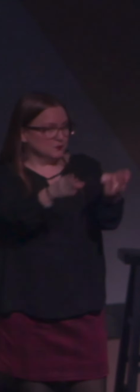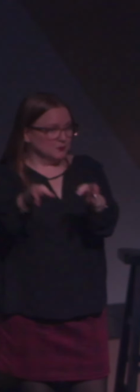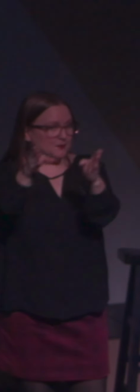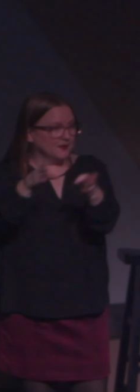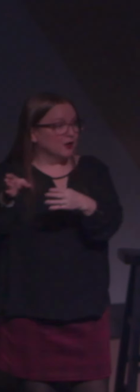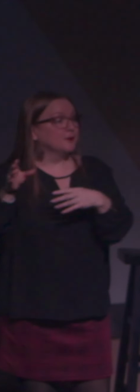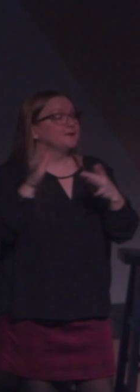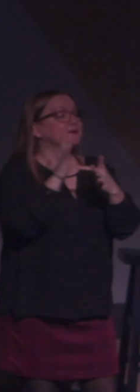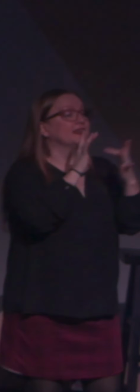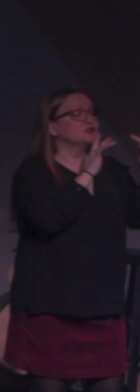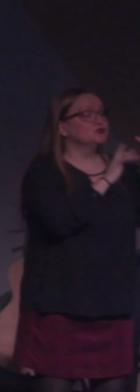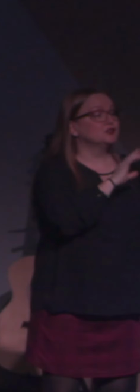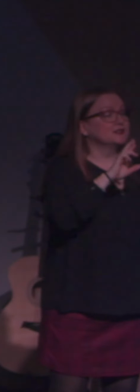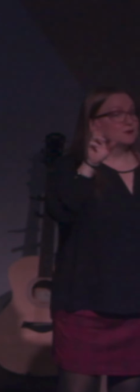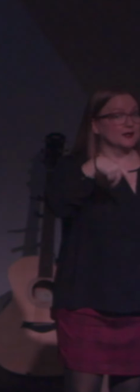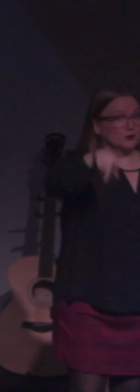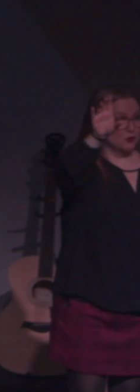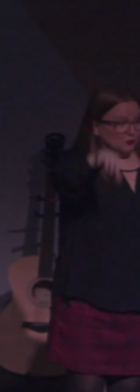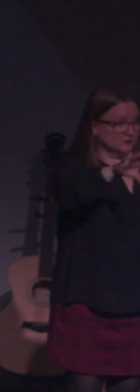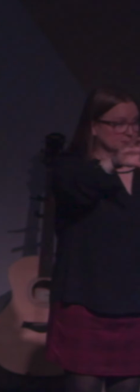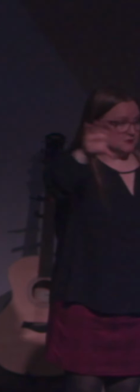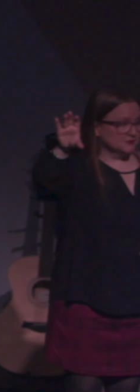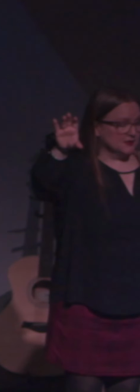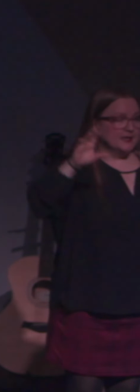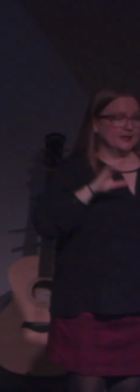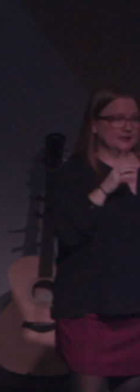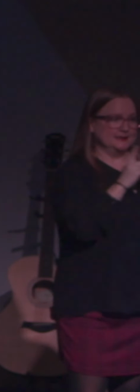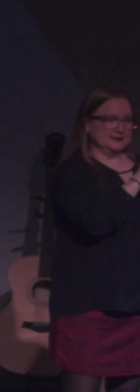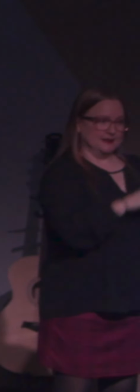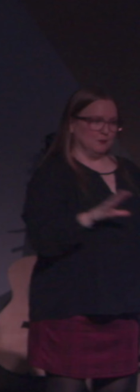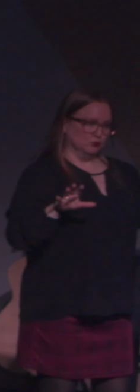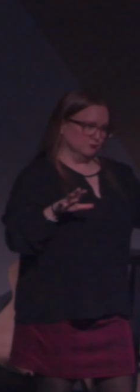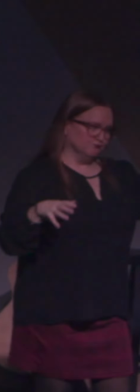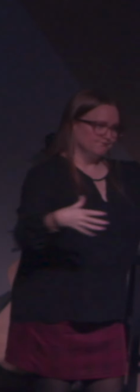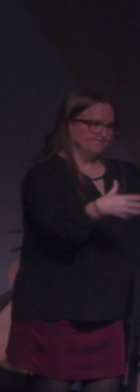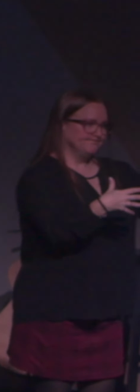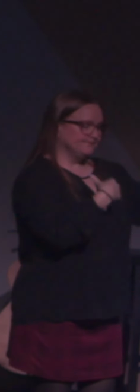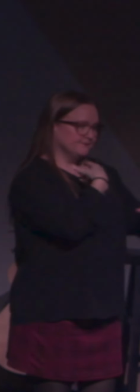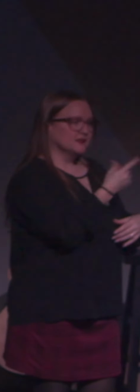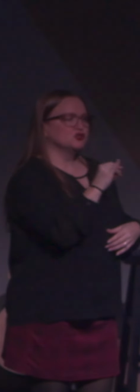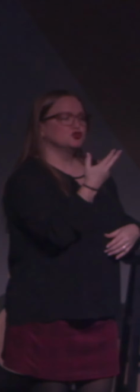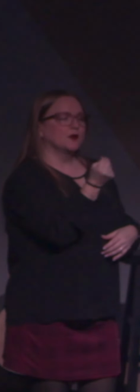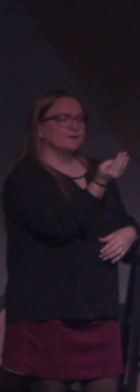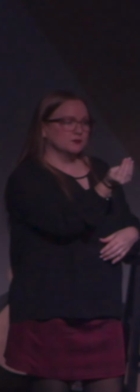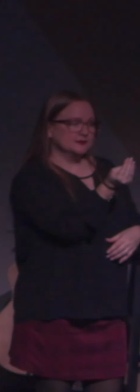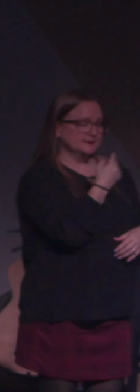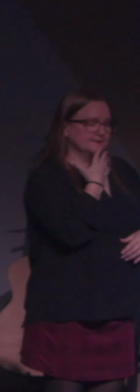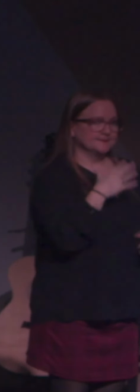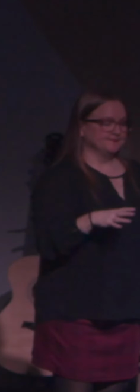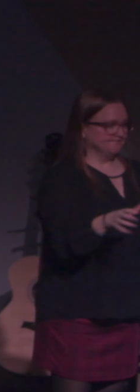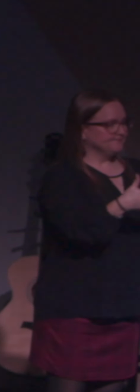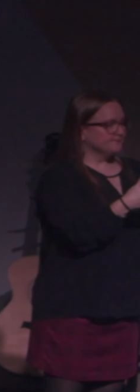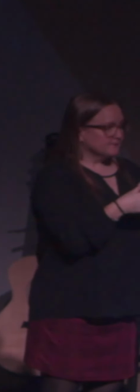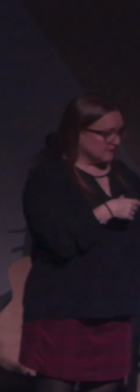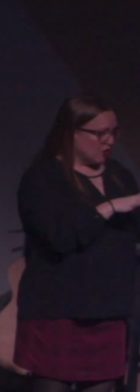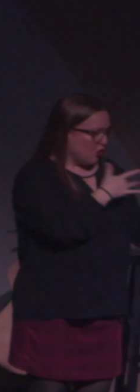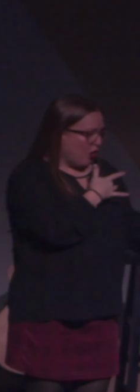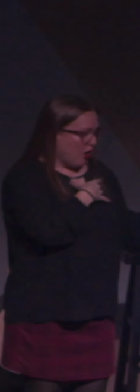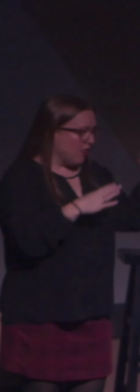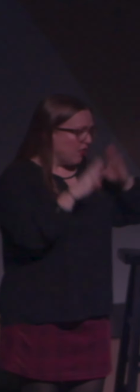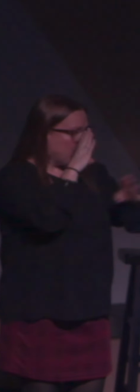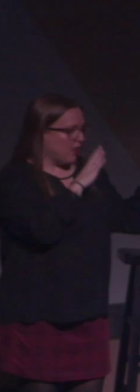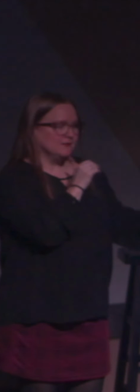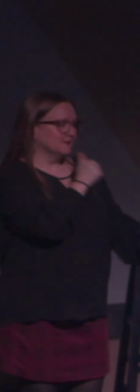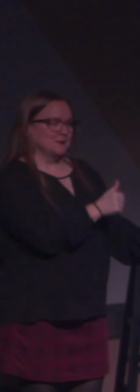about to go to the cross, is gathered with his disciples. He says this in John 14. Don't let your hearts be